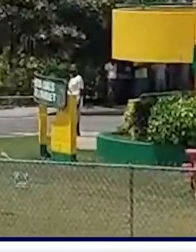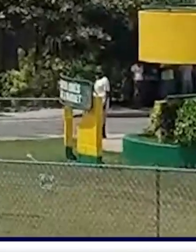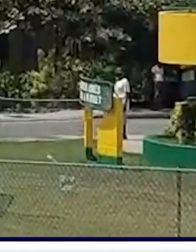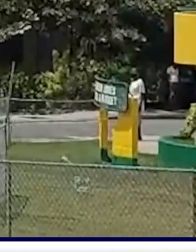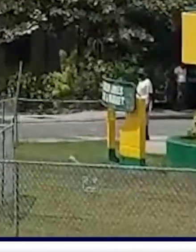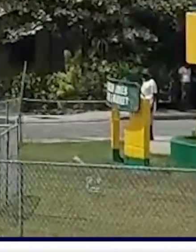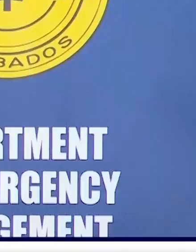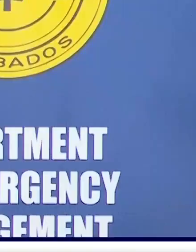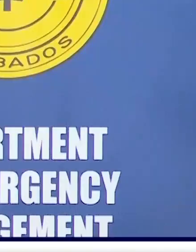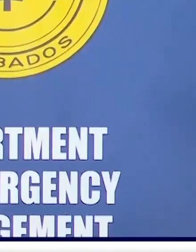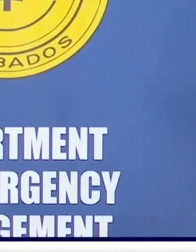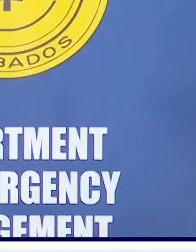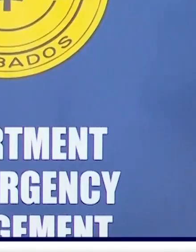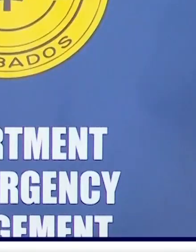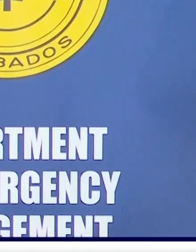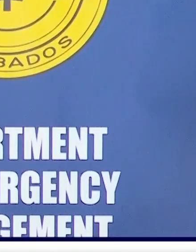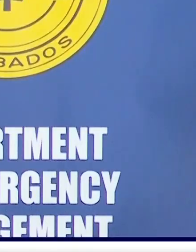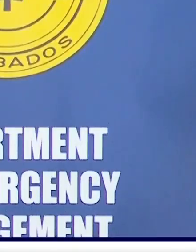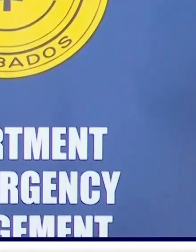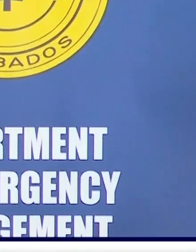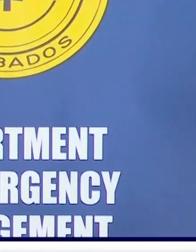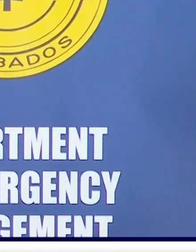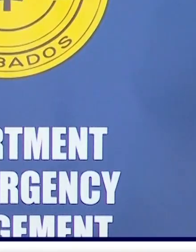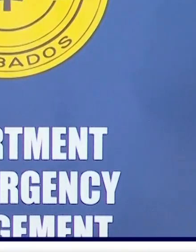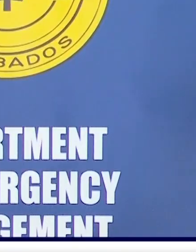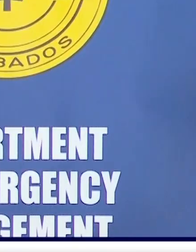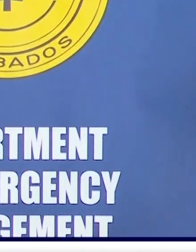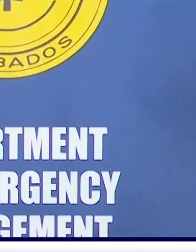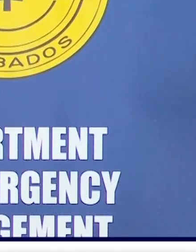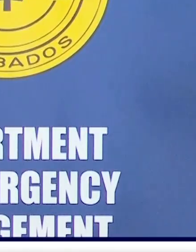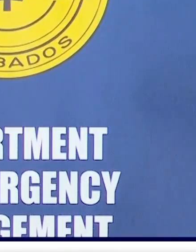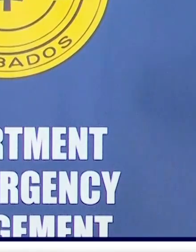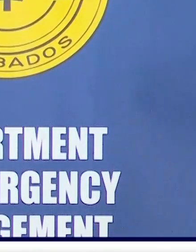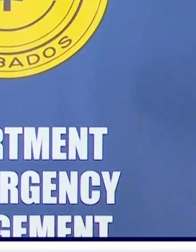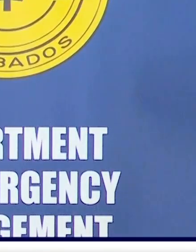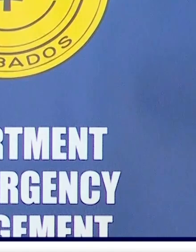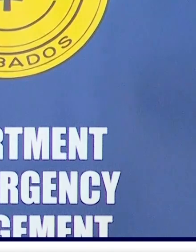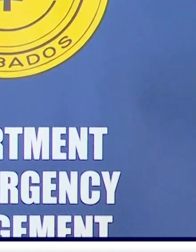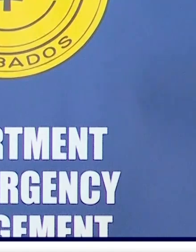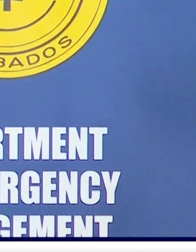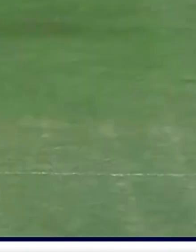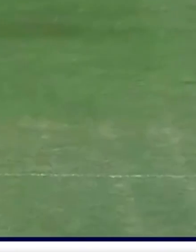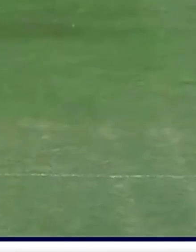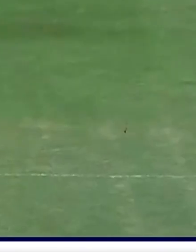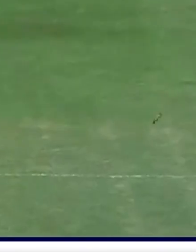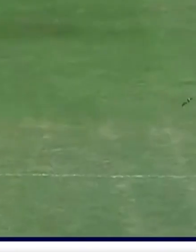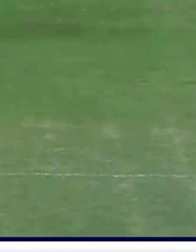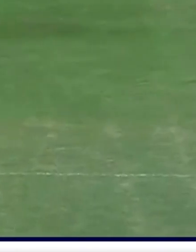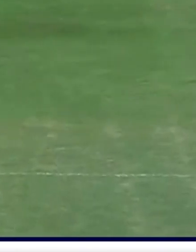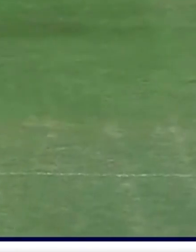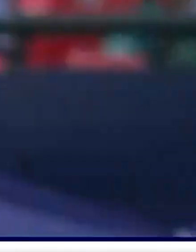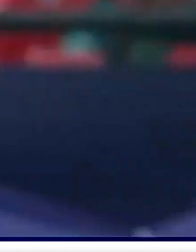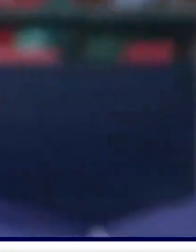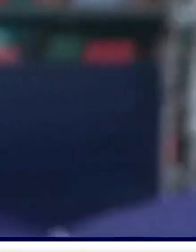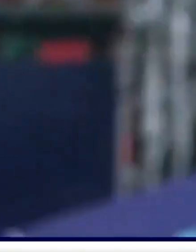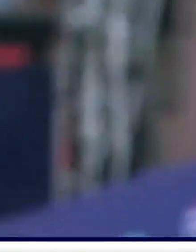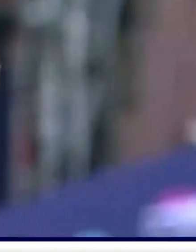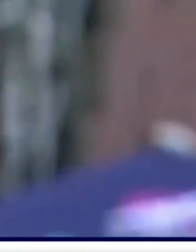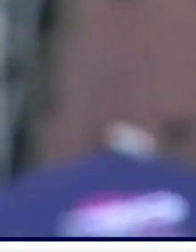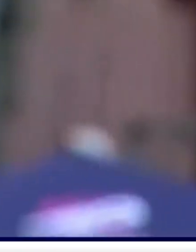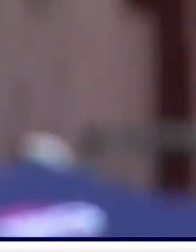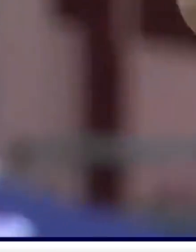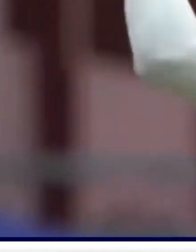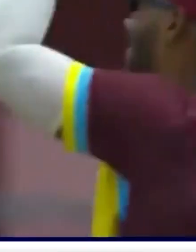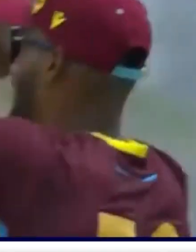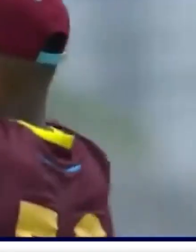men. Efforts to boost communication channels for natural disaster management. And in sports, the West Indies play for a place